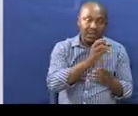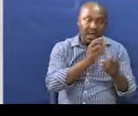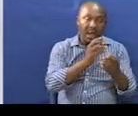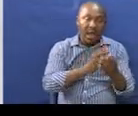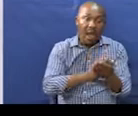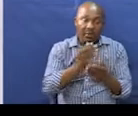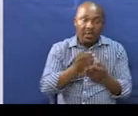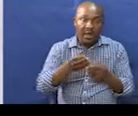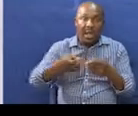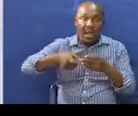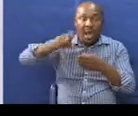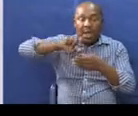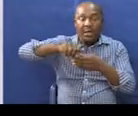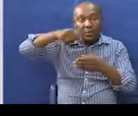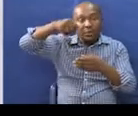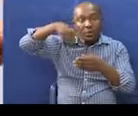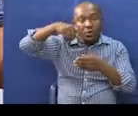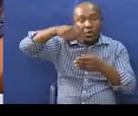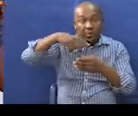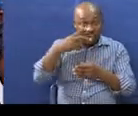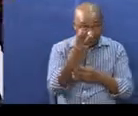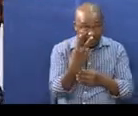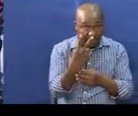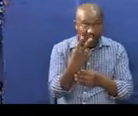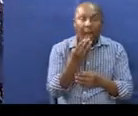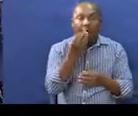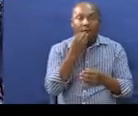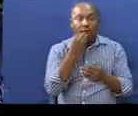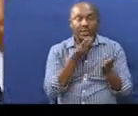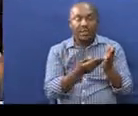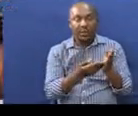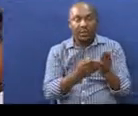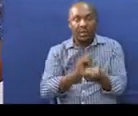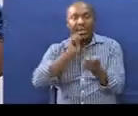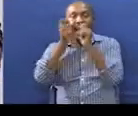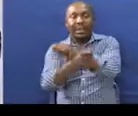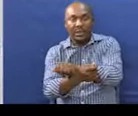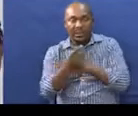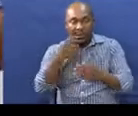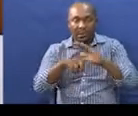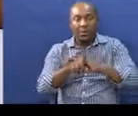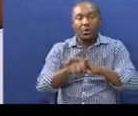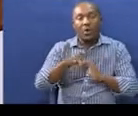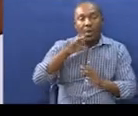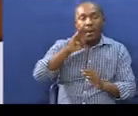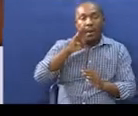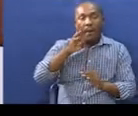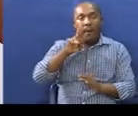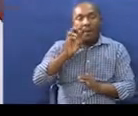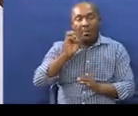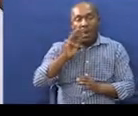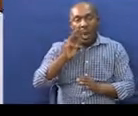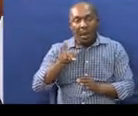solution, the food sample turned into brown color of iodine solution. Though your